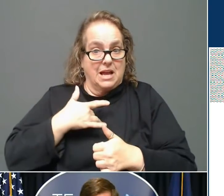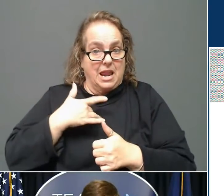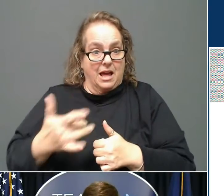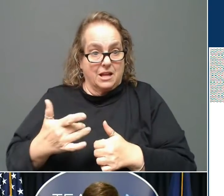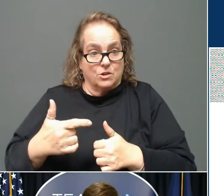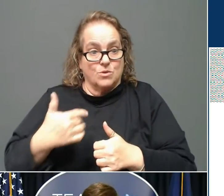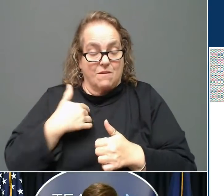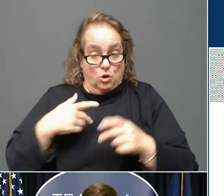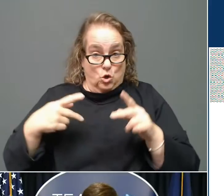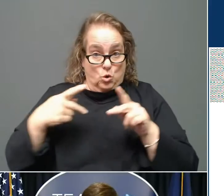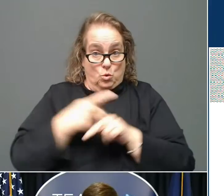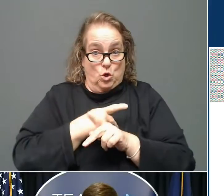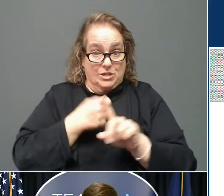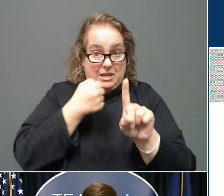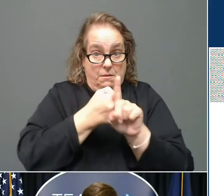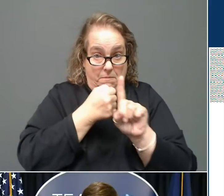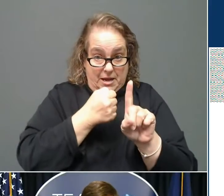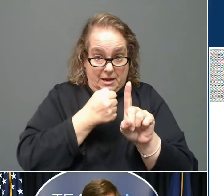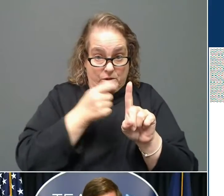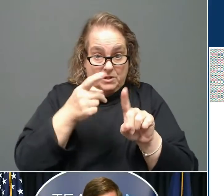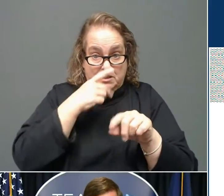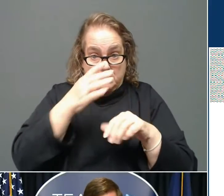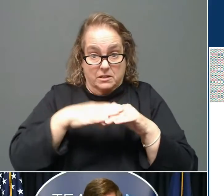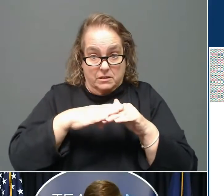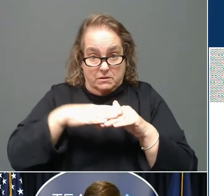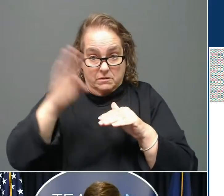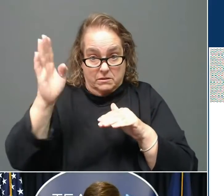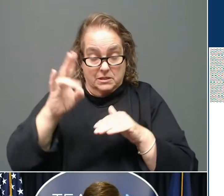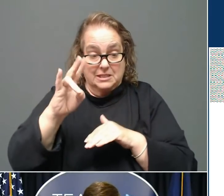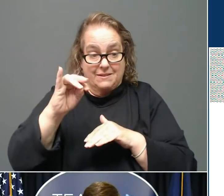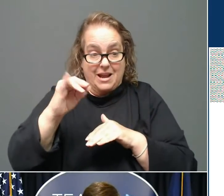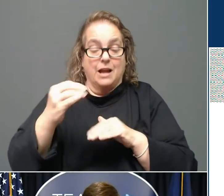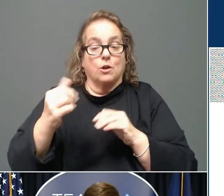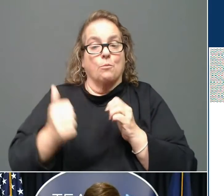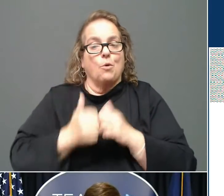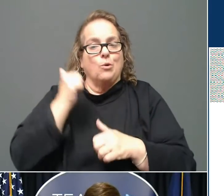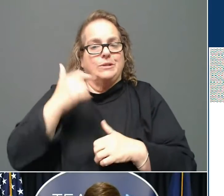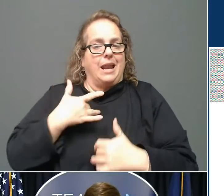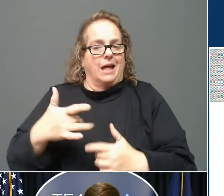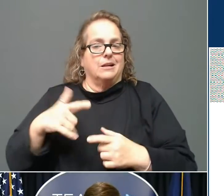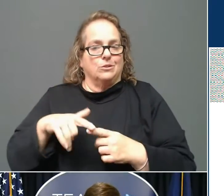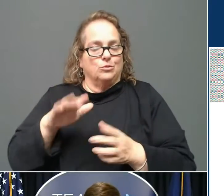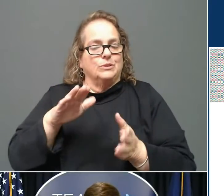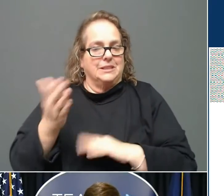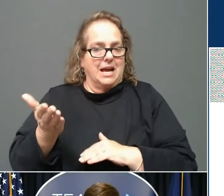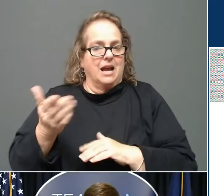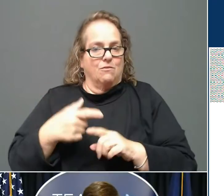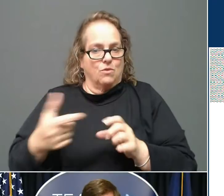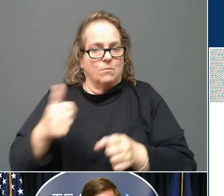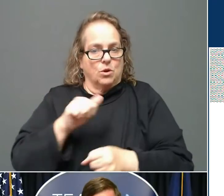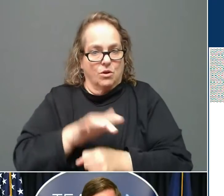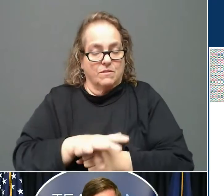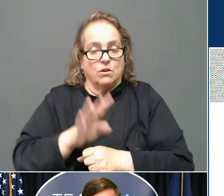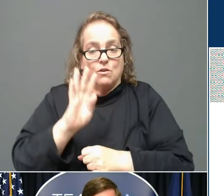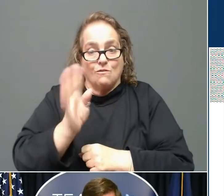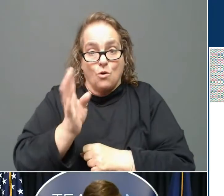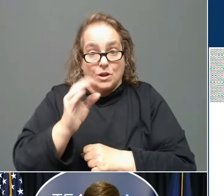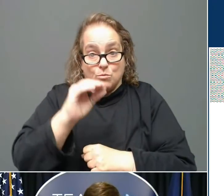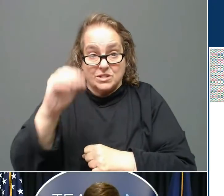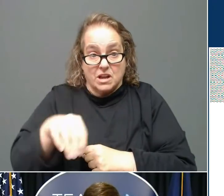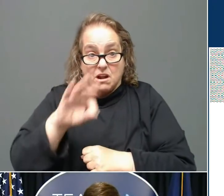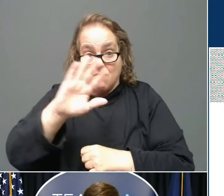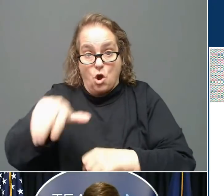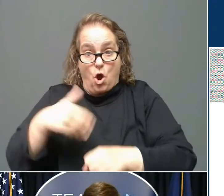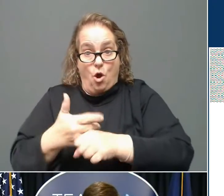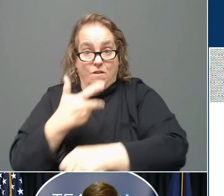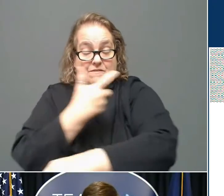worst impacts, most likely to die from the coronavirus. 40% of all vaccines have gone to